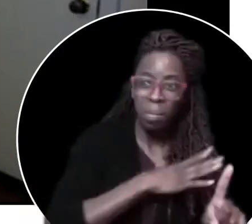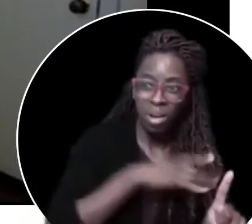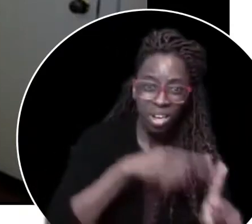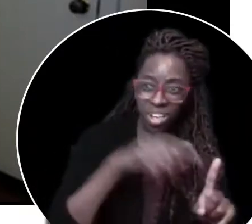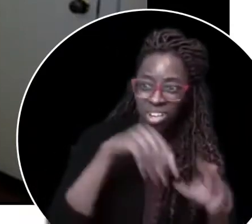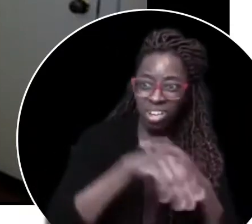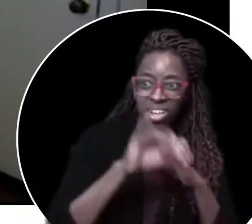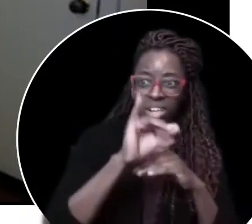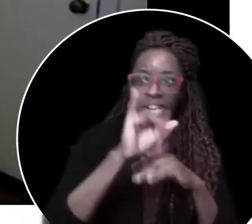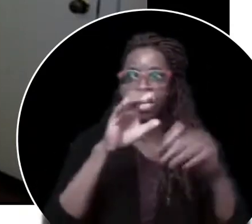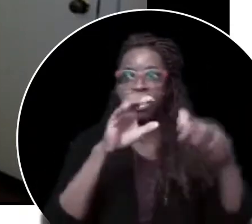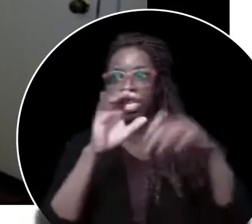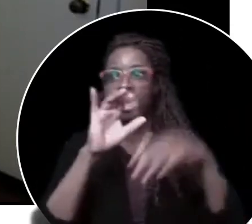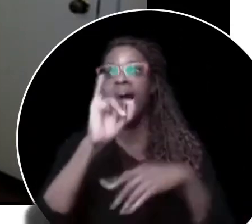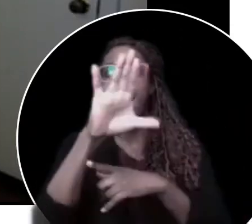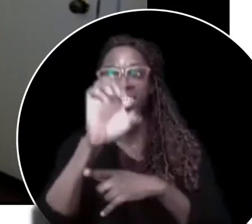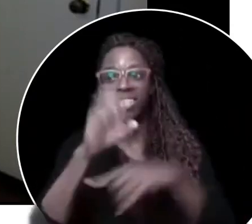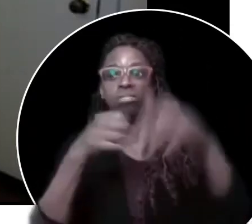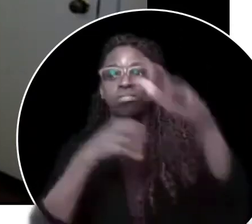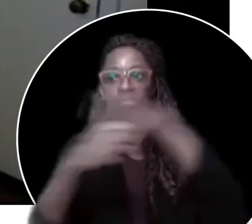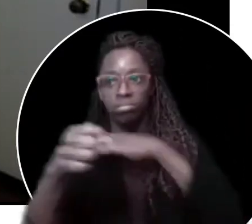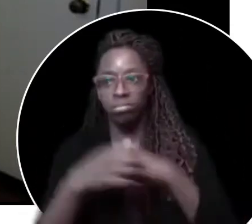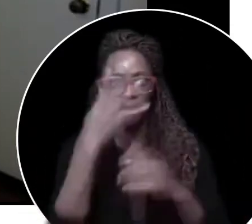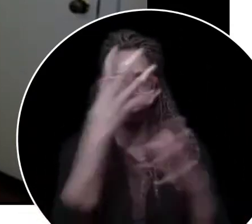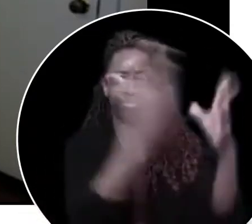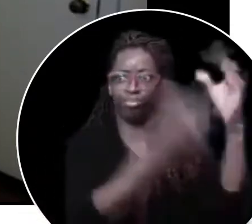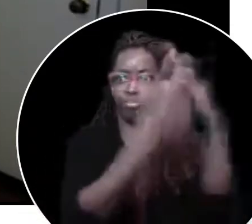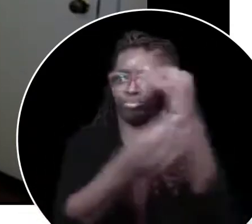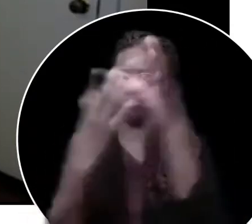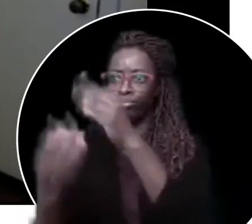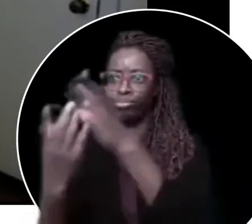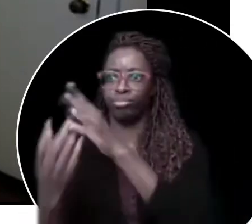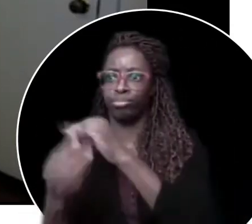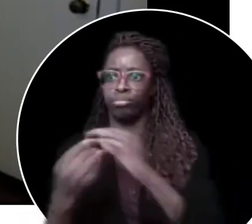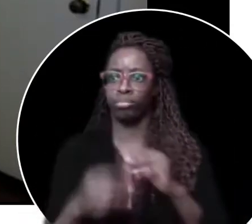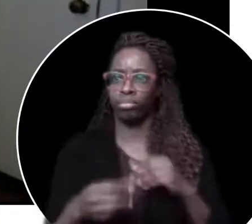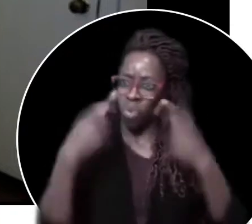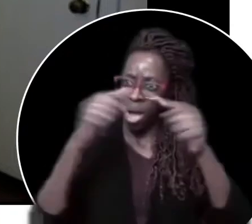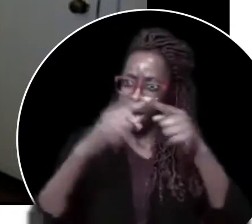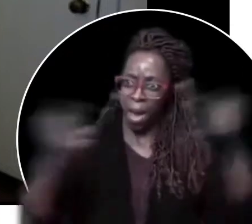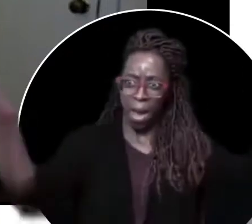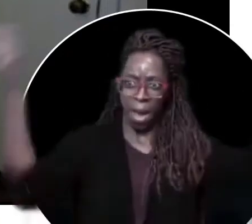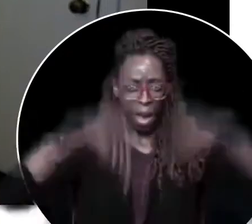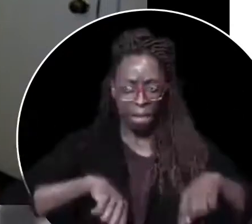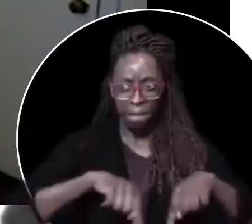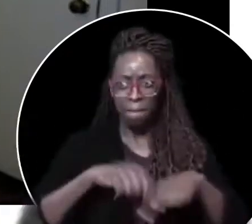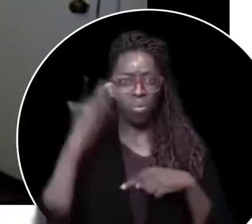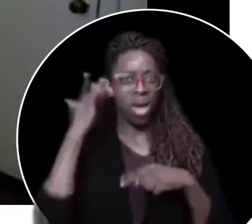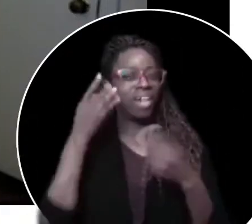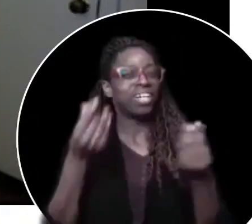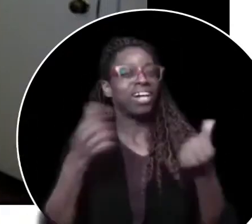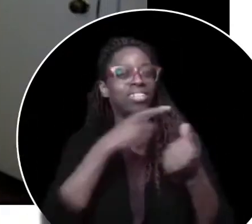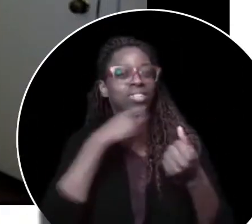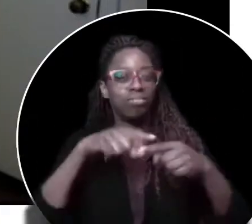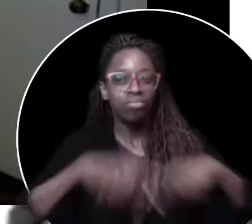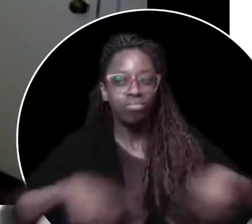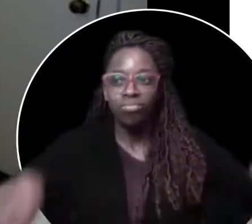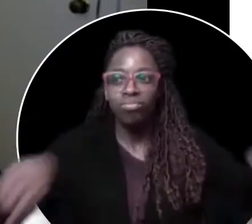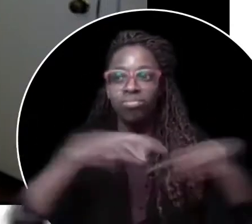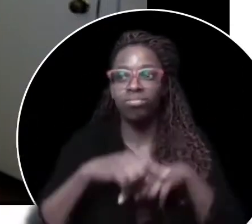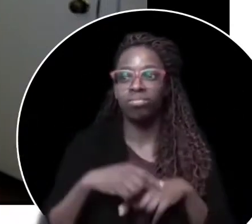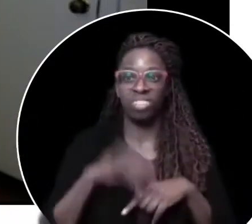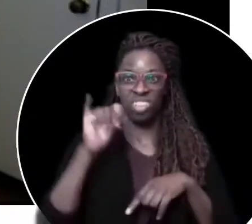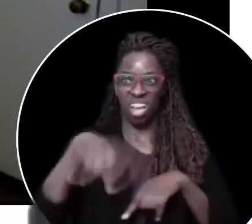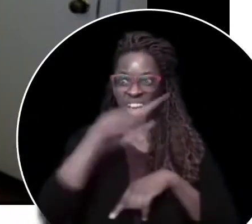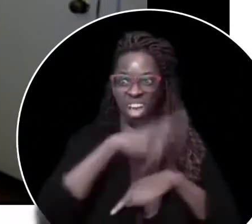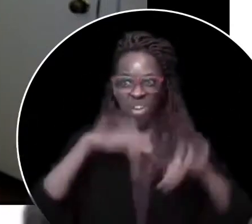died trying to cross deserts and oceans. The violence of borders appears on the body. So I'm also